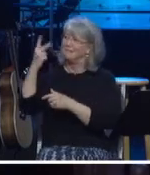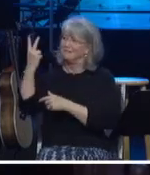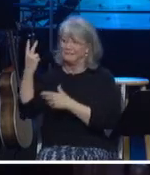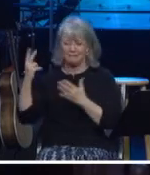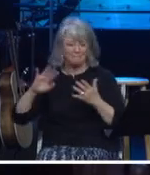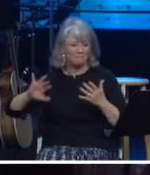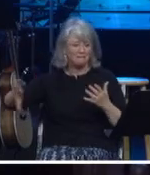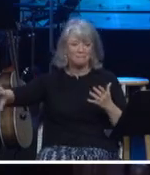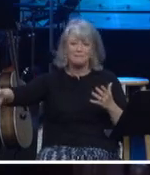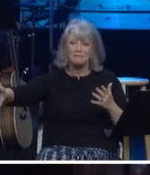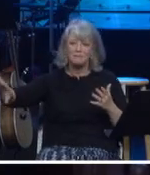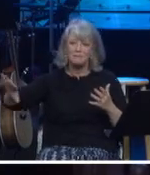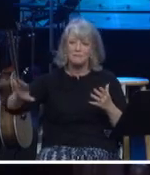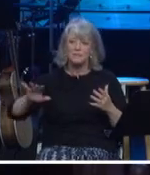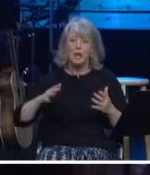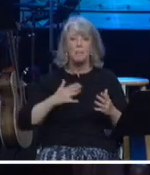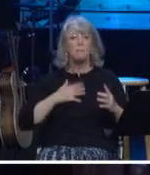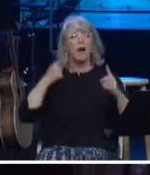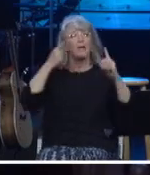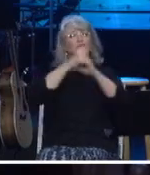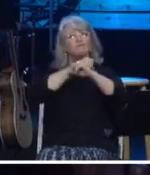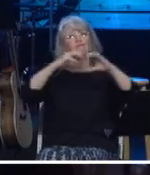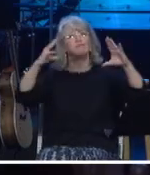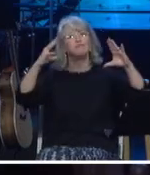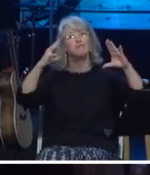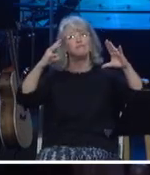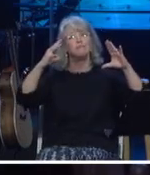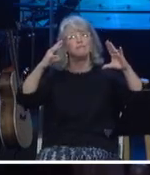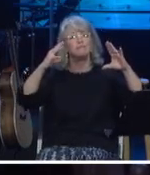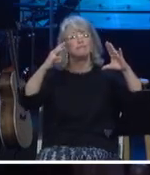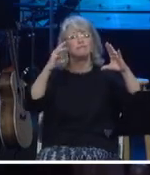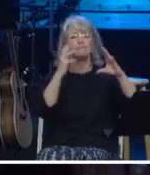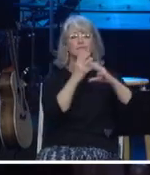Self-centered dreams, aspirations more than God, the true God.